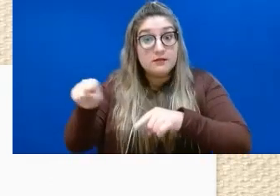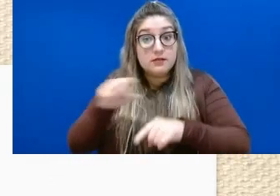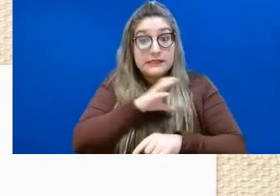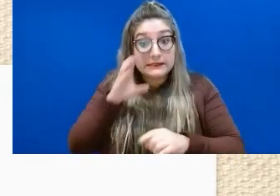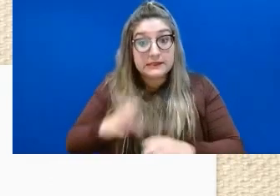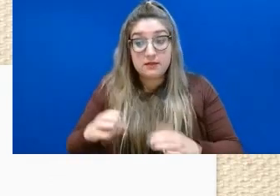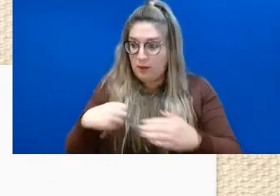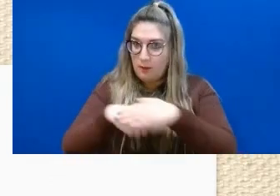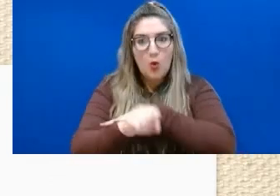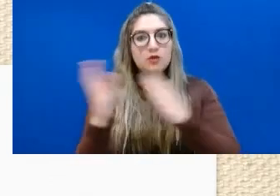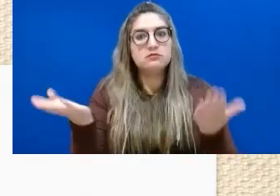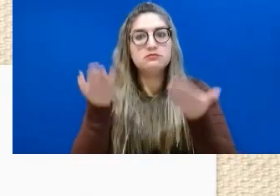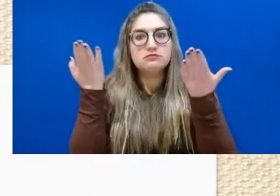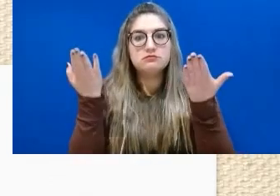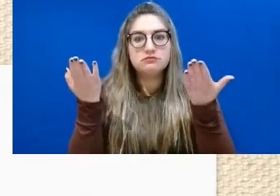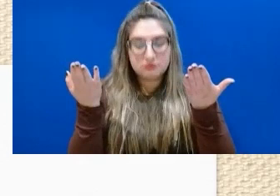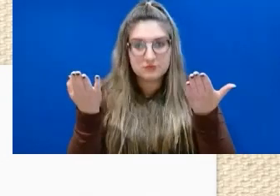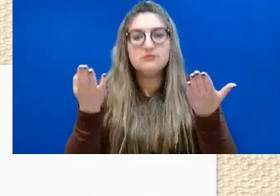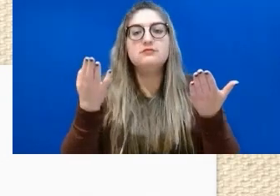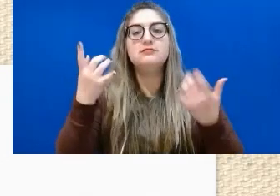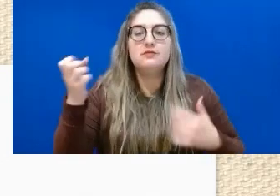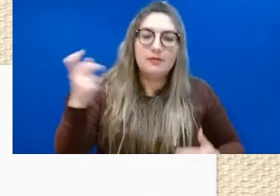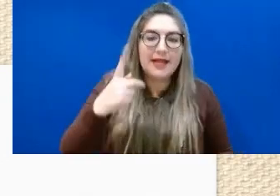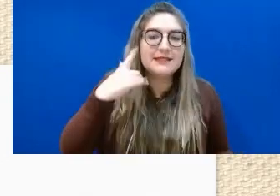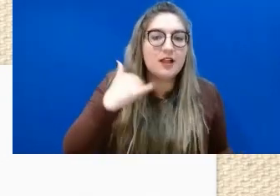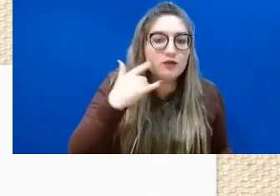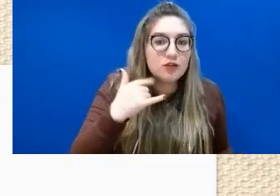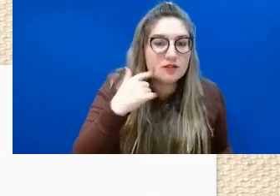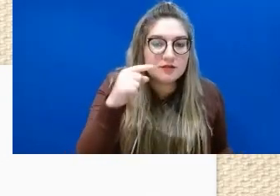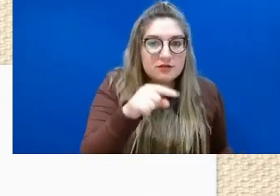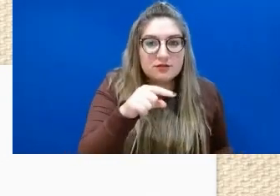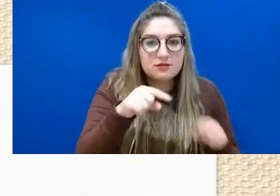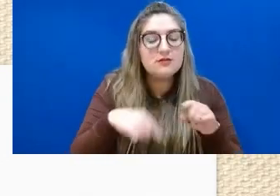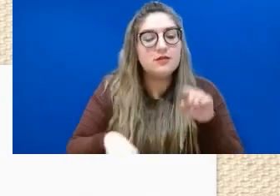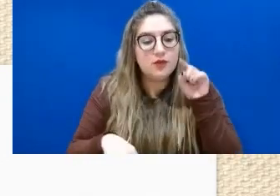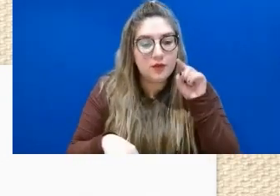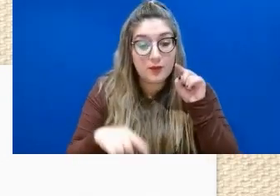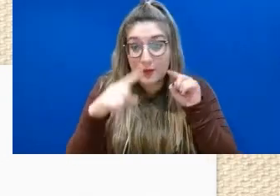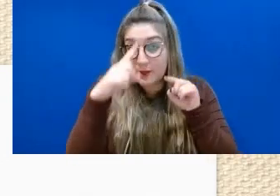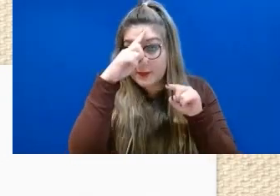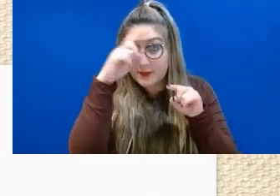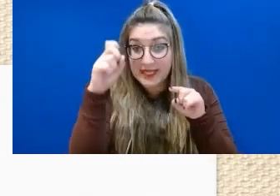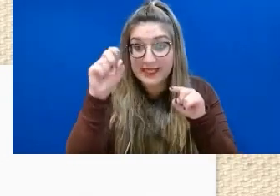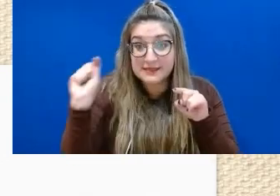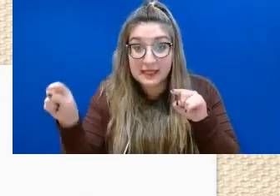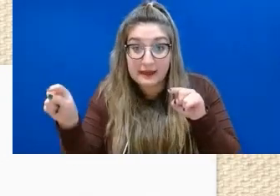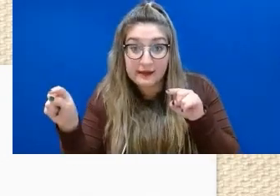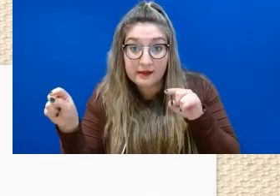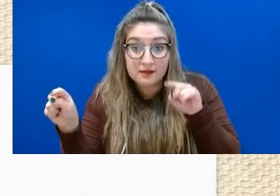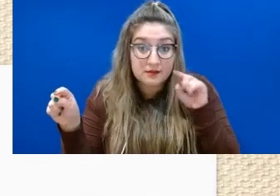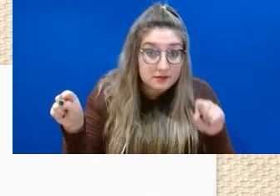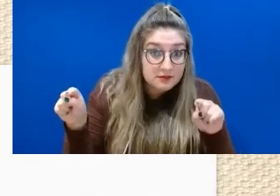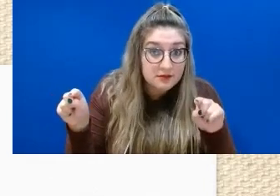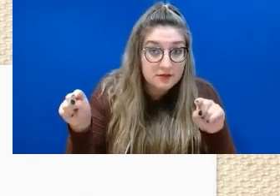born, they come back to California. And then that way, those citizens, because of that, they qualify for the AB